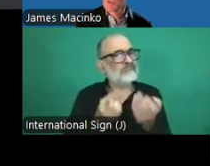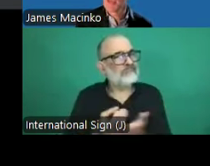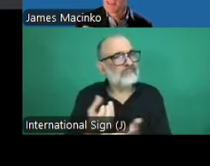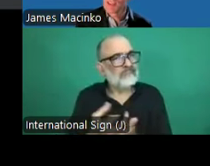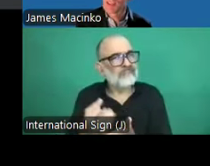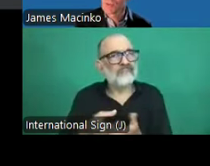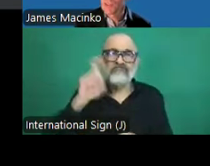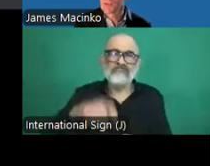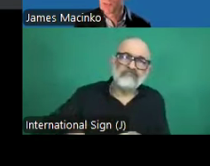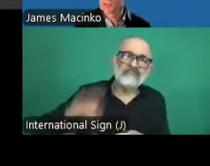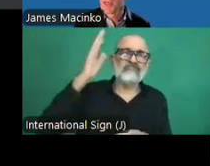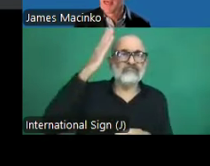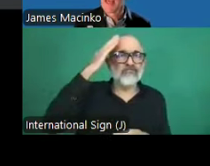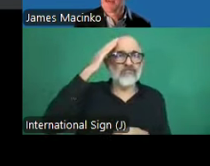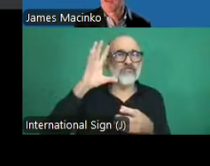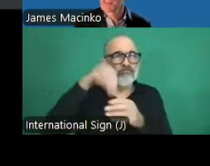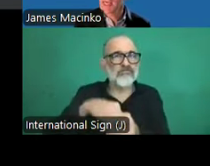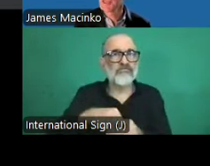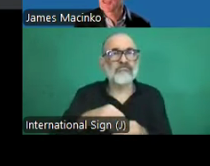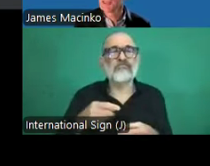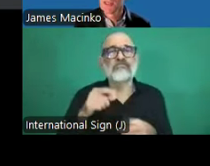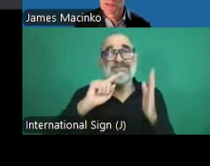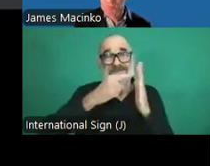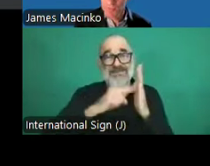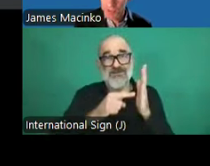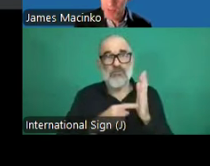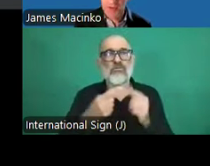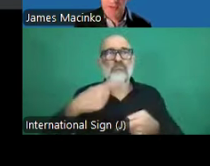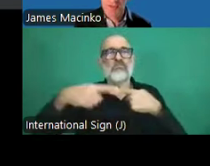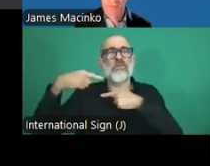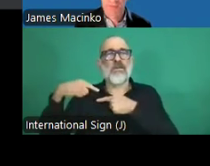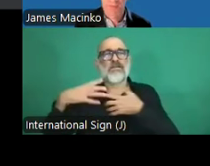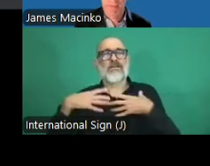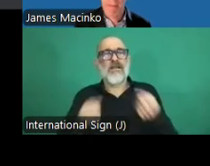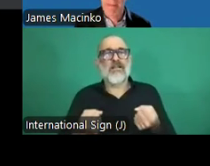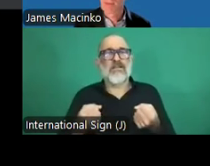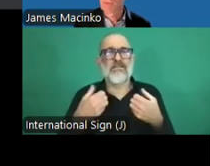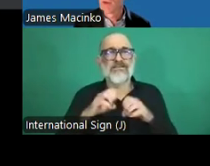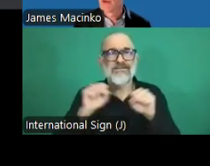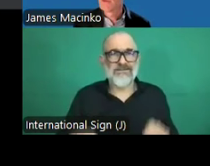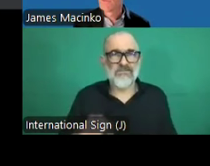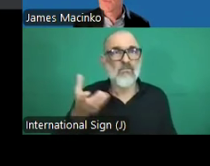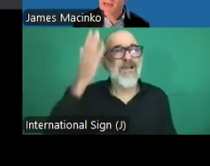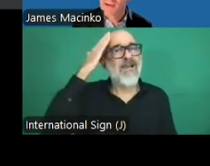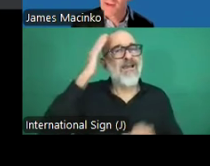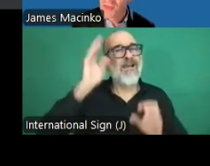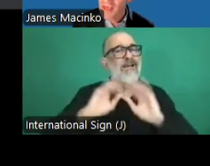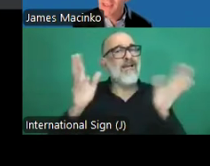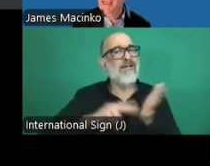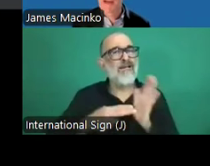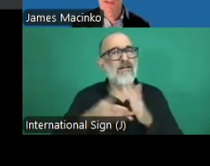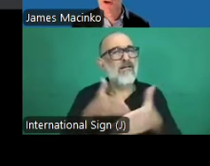need to put additional resources and investigation to remove those barriers. For me,